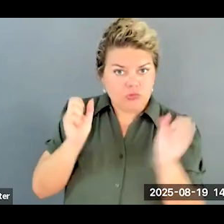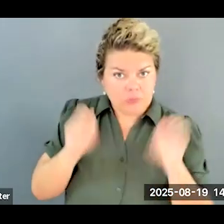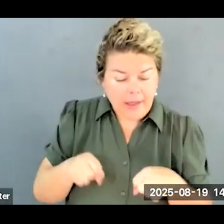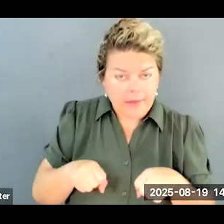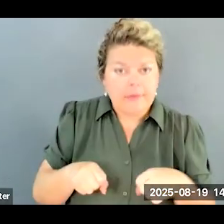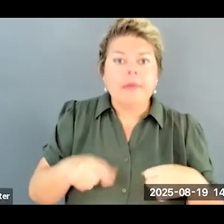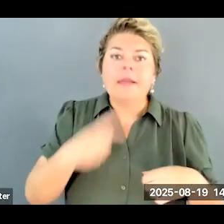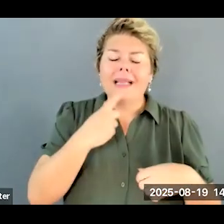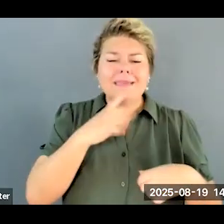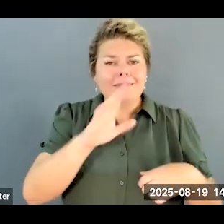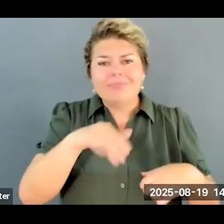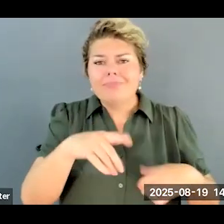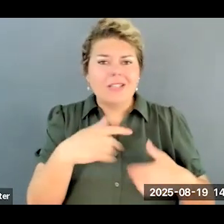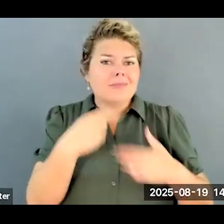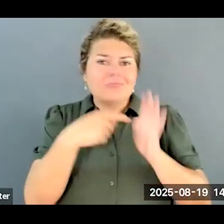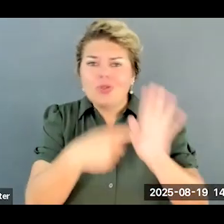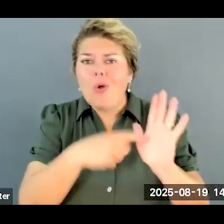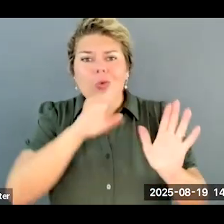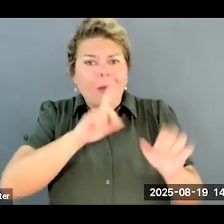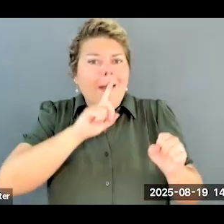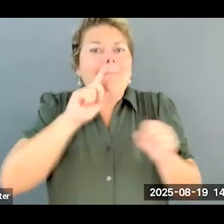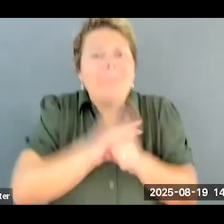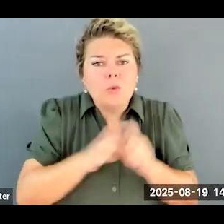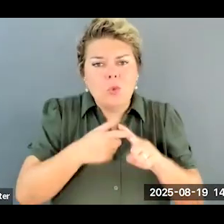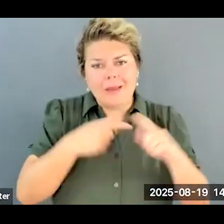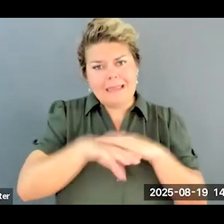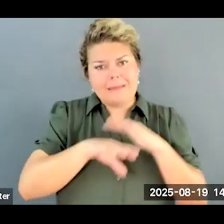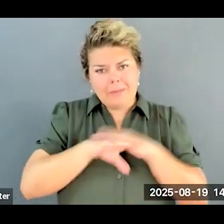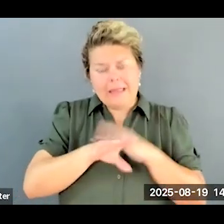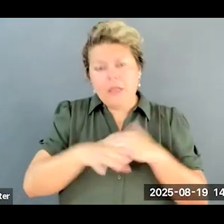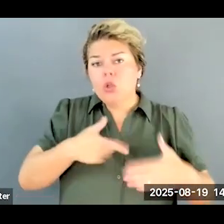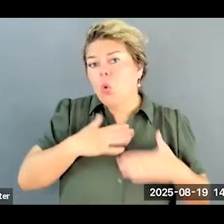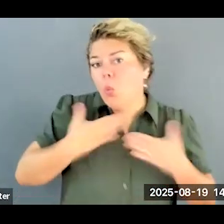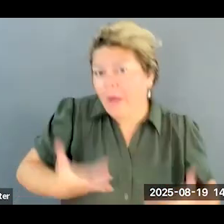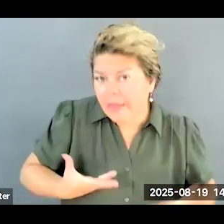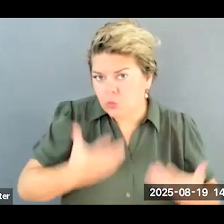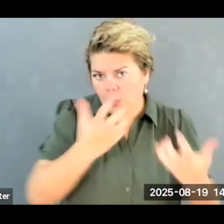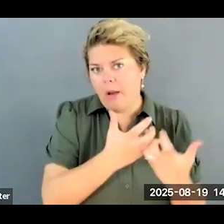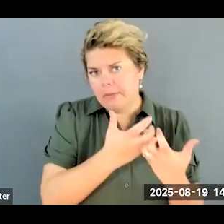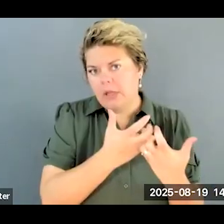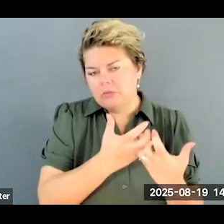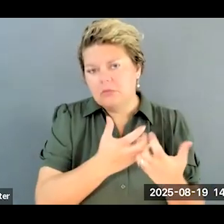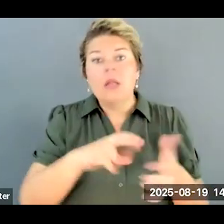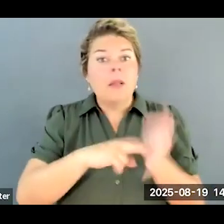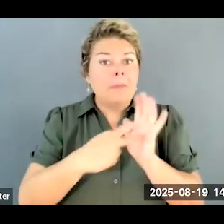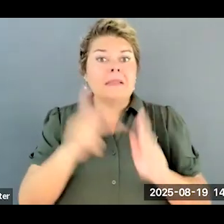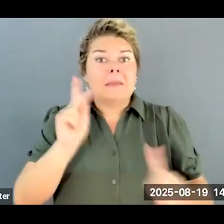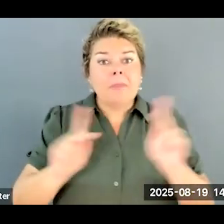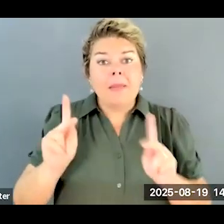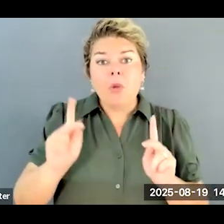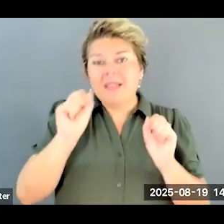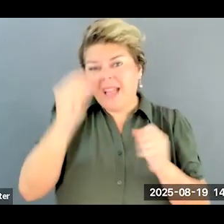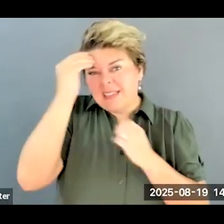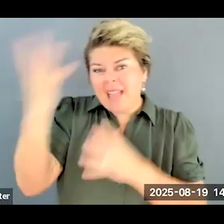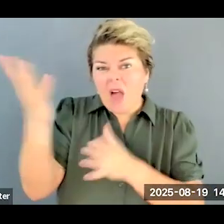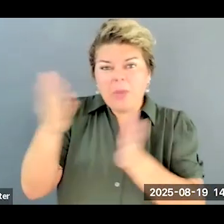the commitment to accessibility and a willingness to make accommodations. This helps provide a space for participants to let the planner